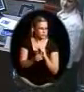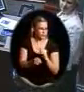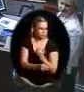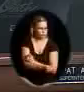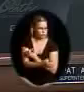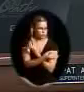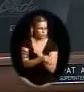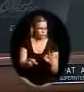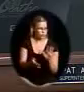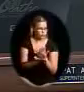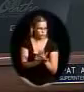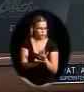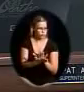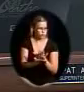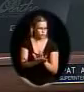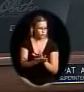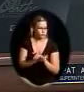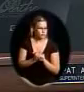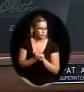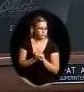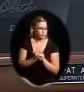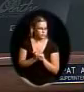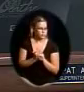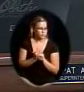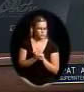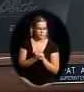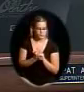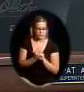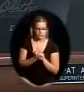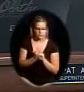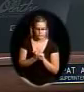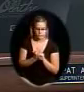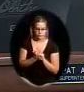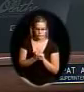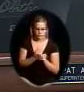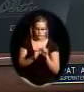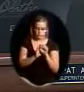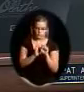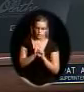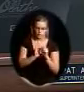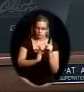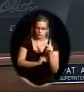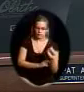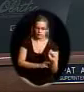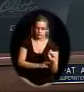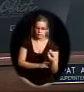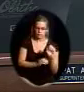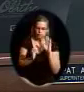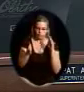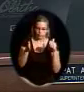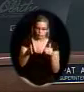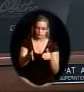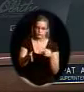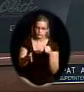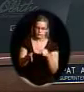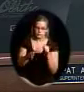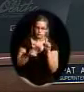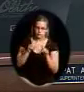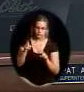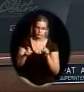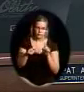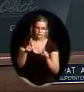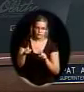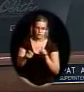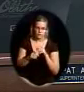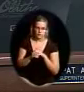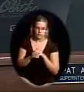of a metropolitan-wide effort. The state of Kansas has focused on this particular survey.